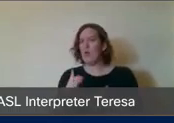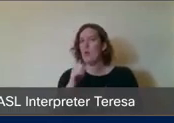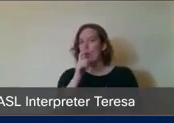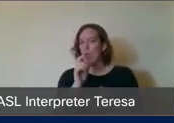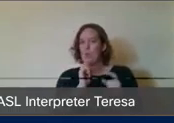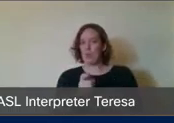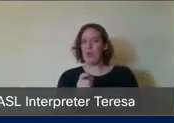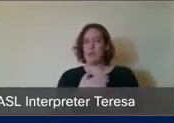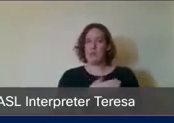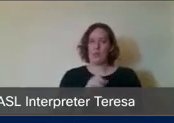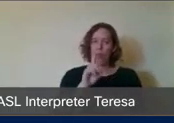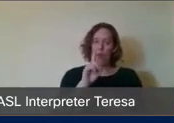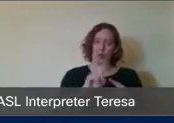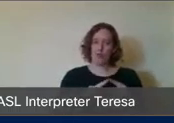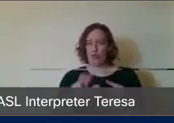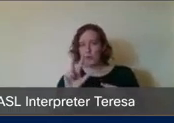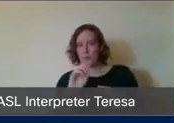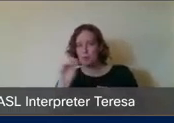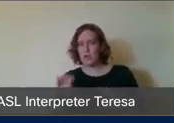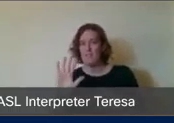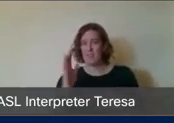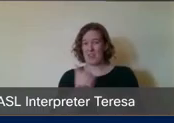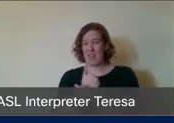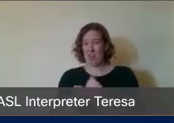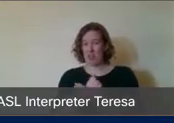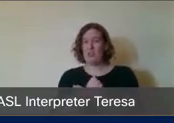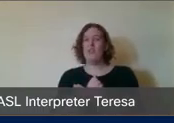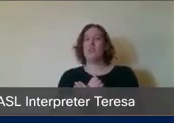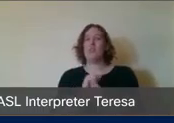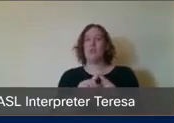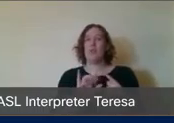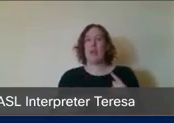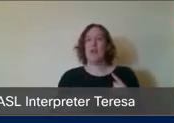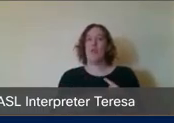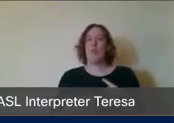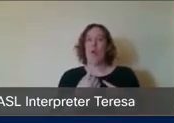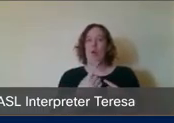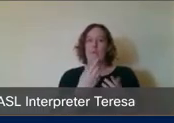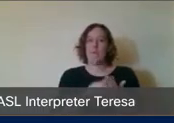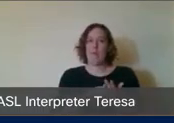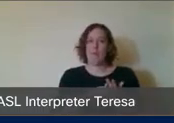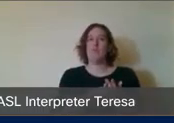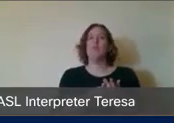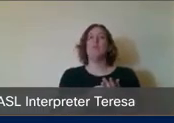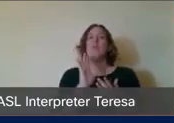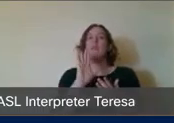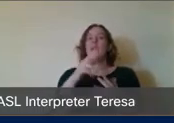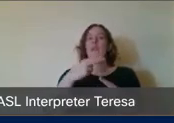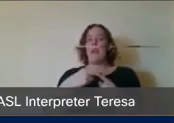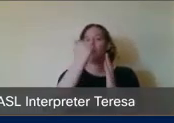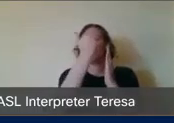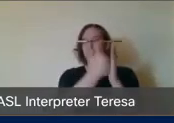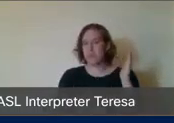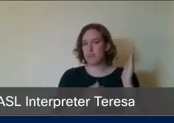between 1% and 3% of their salary to the One Fund. Their names are listed there. I won't read them to